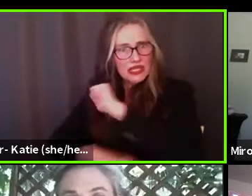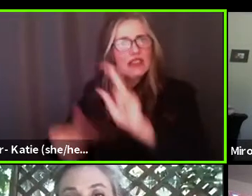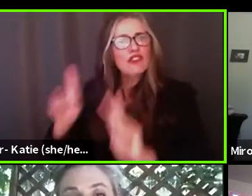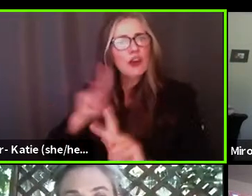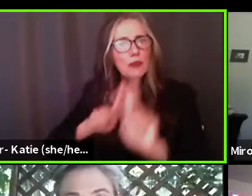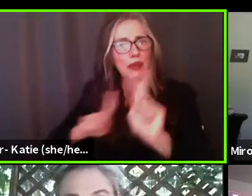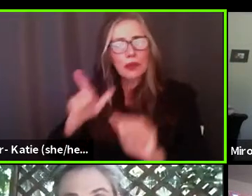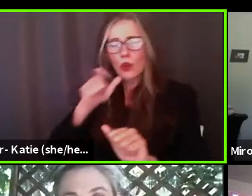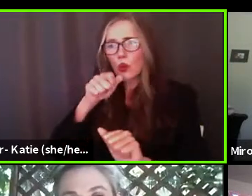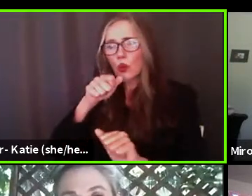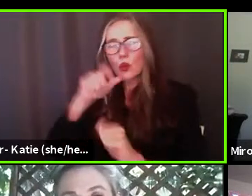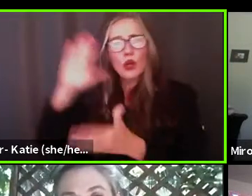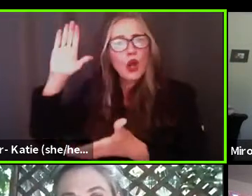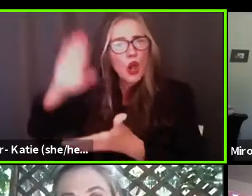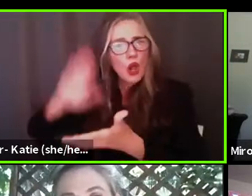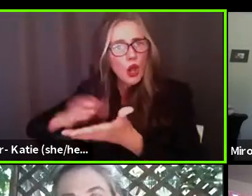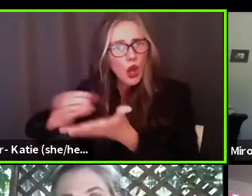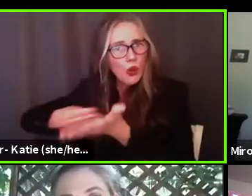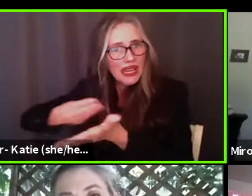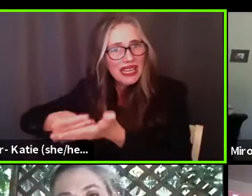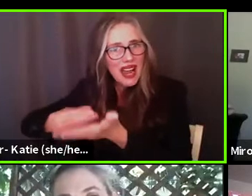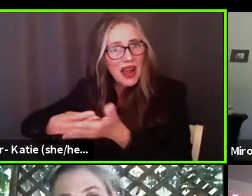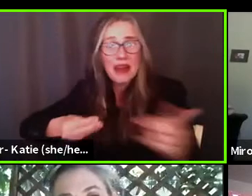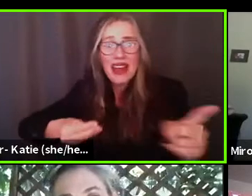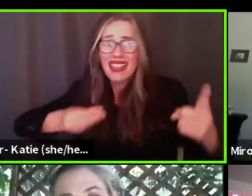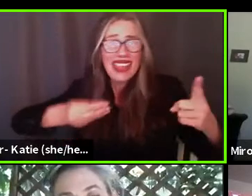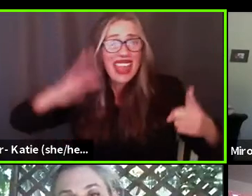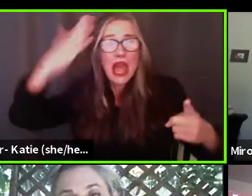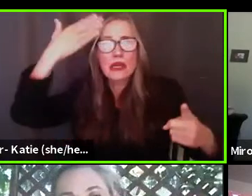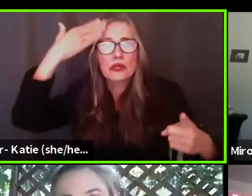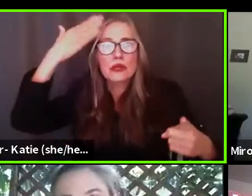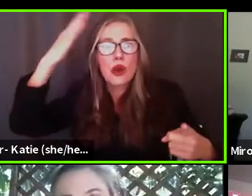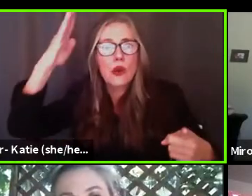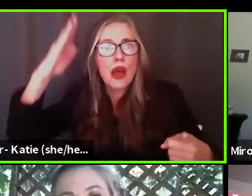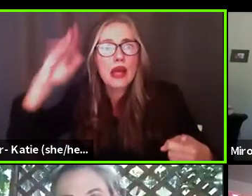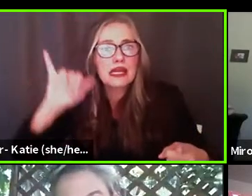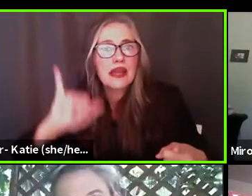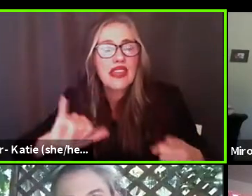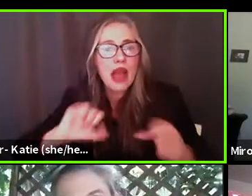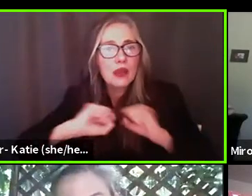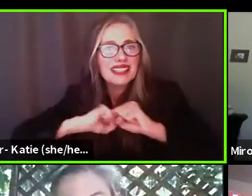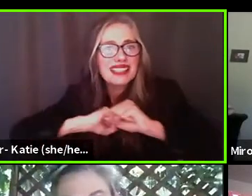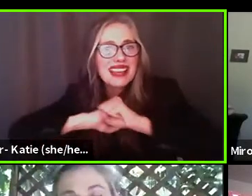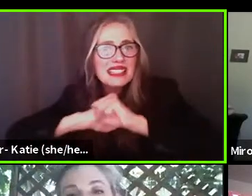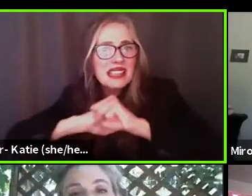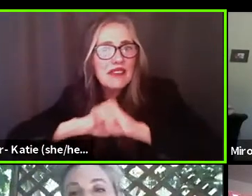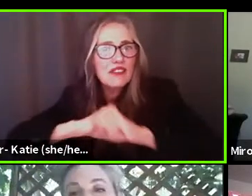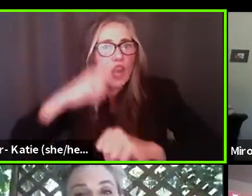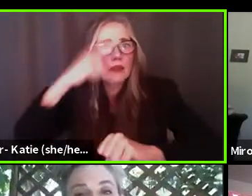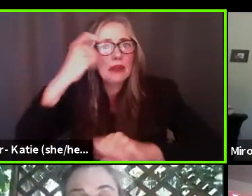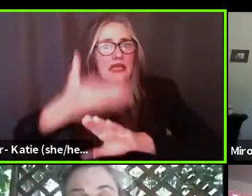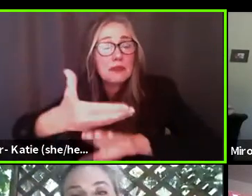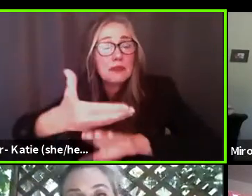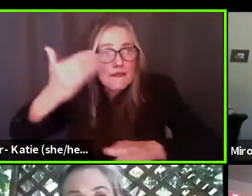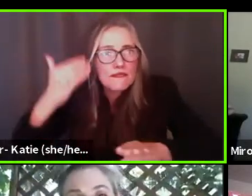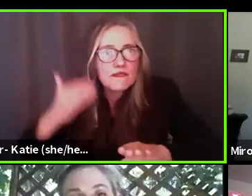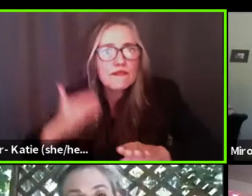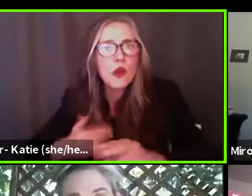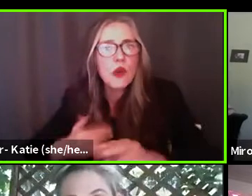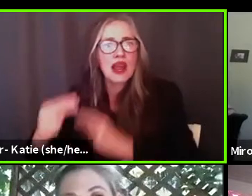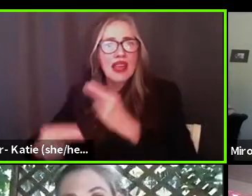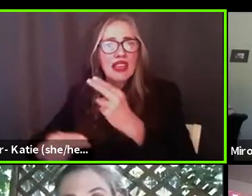they had no idea that those were actual safeguards because of a history of coercive behavior like they had no